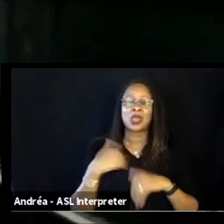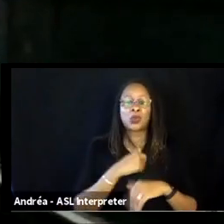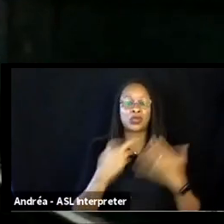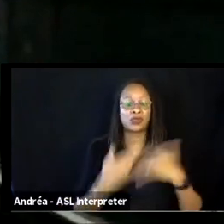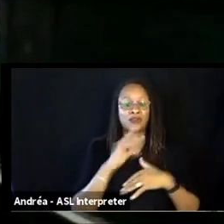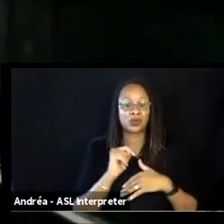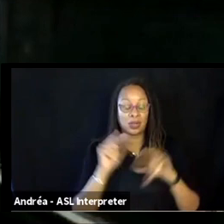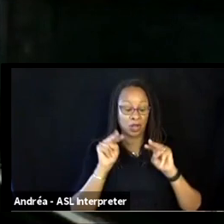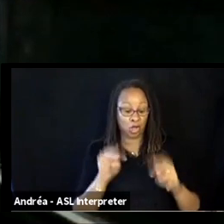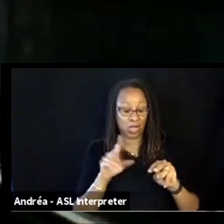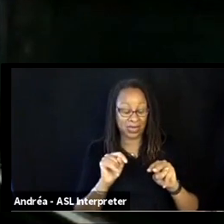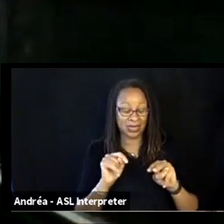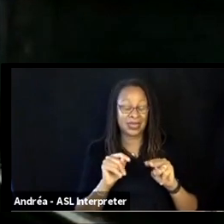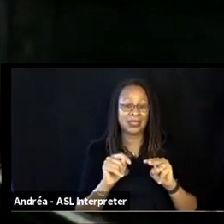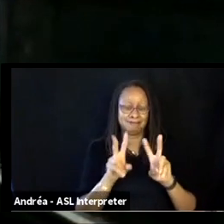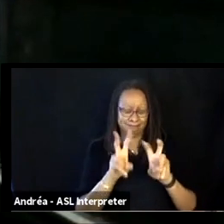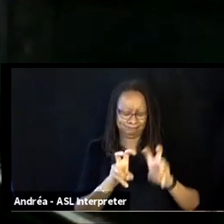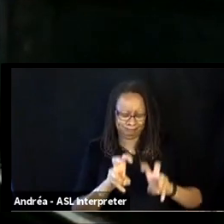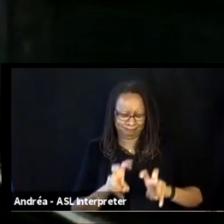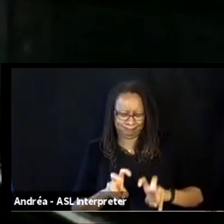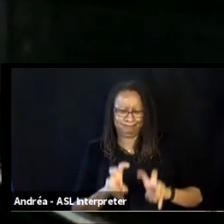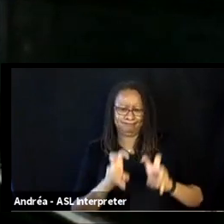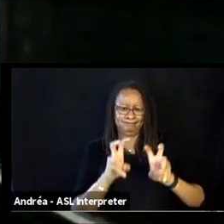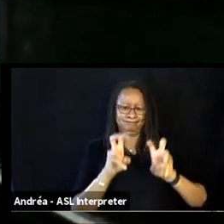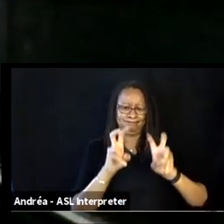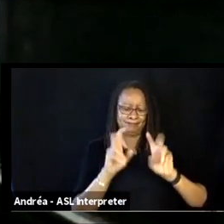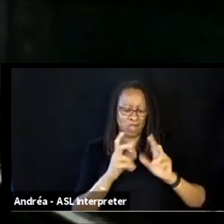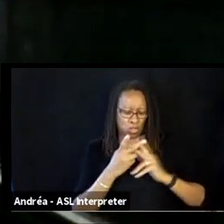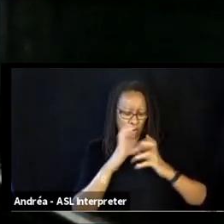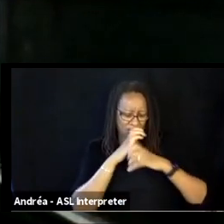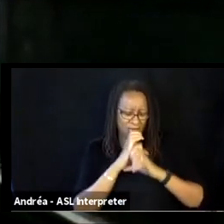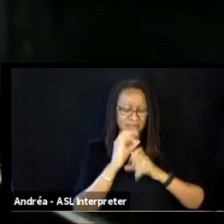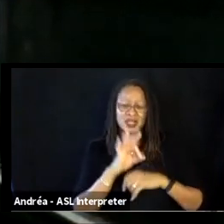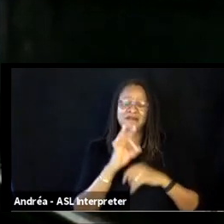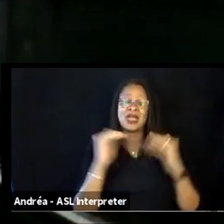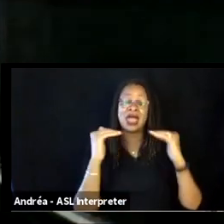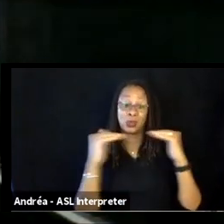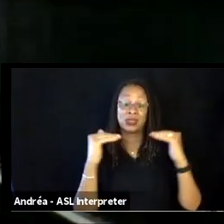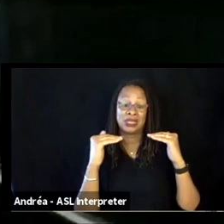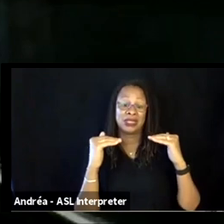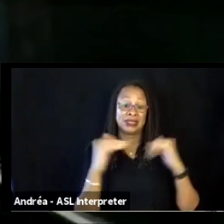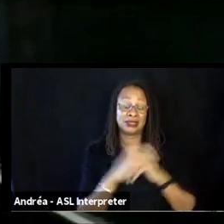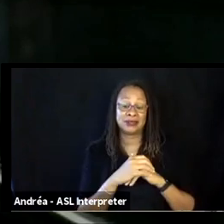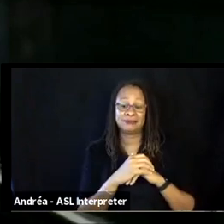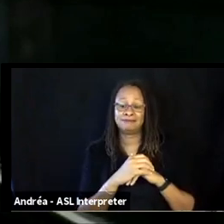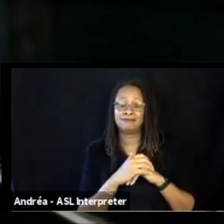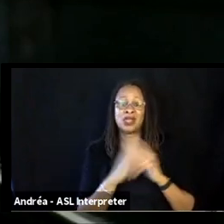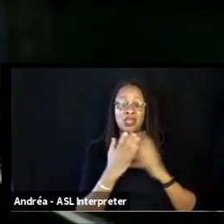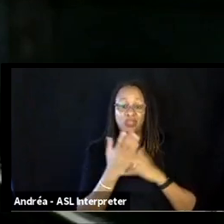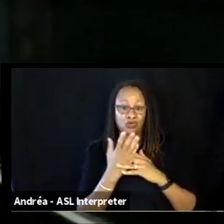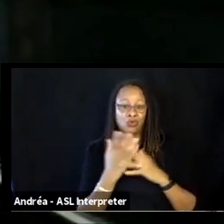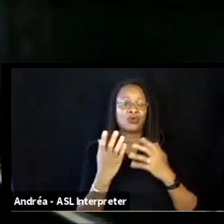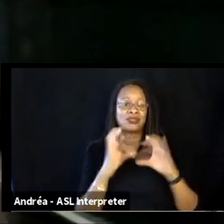and look at it really and, you know, formatively through the lens of equity and through the lens of